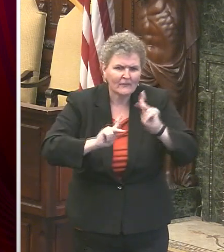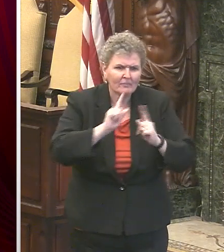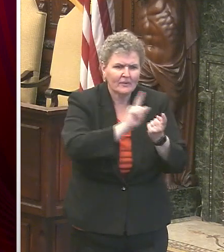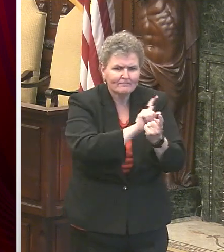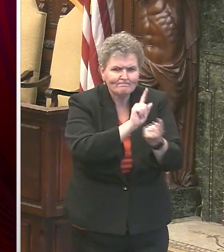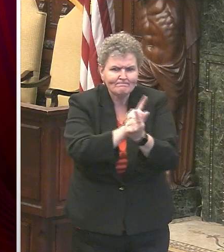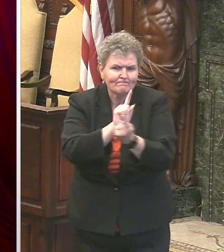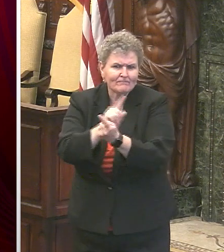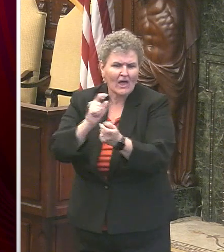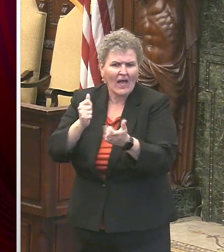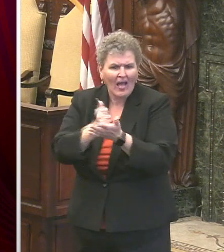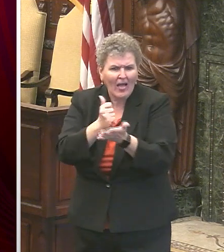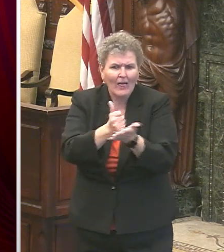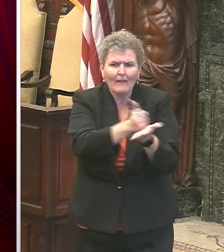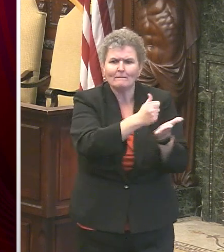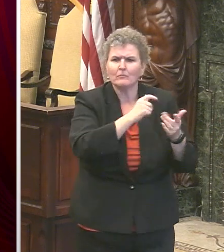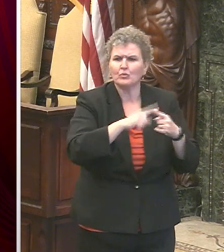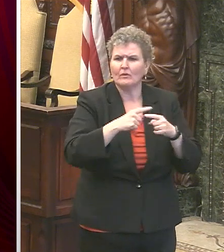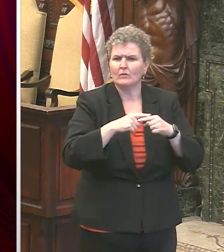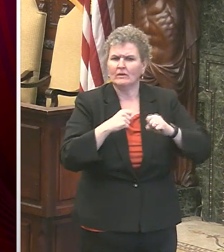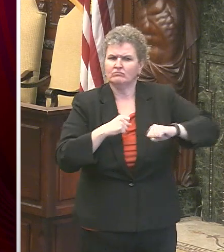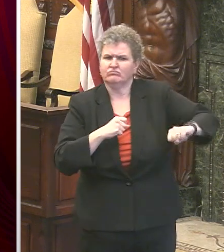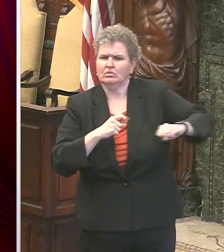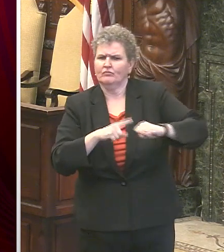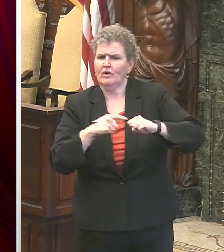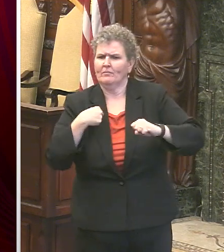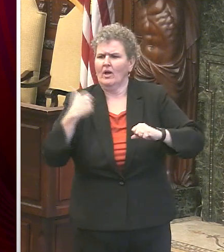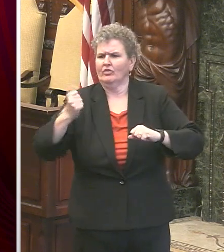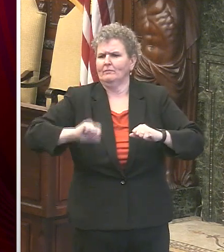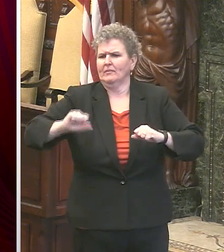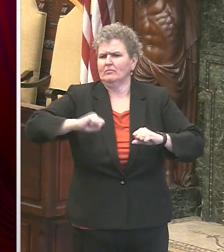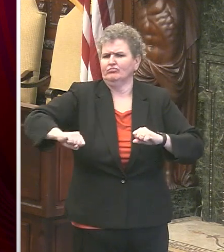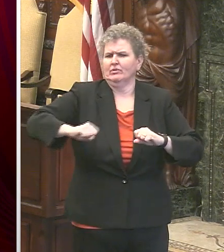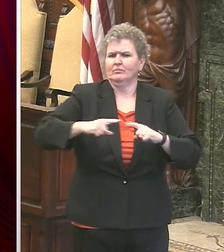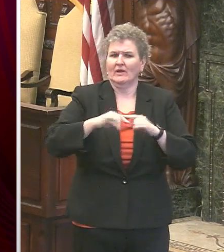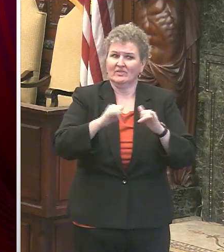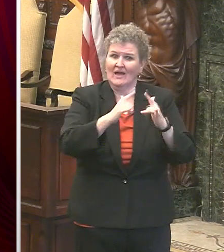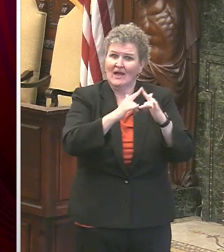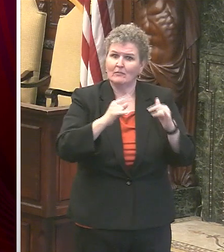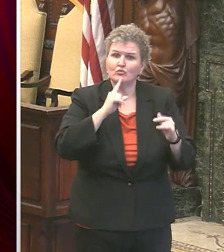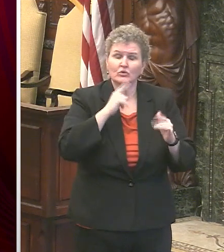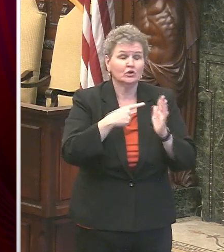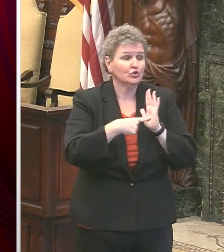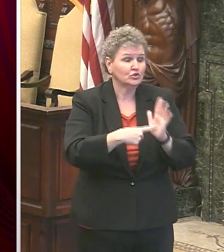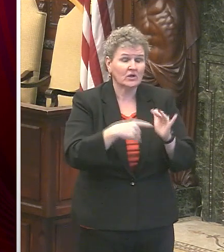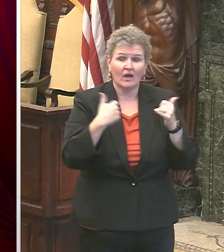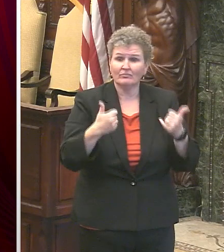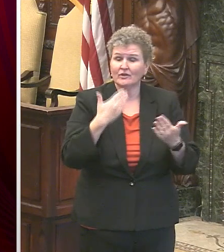any pushback from the encampment leaders, and that's a good sign.